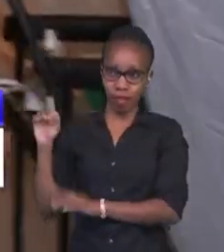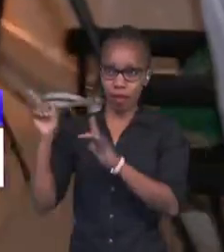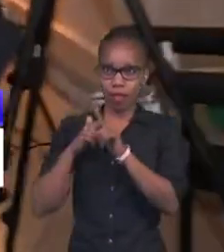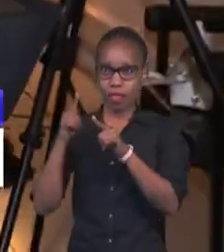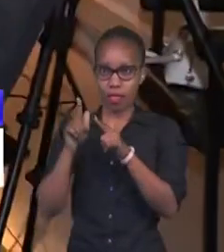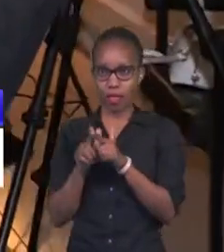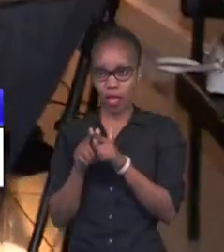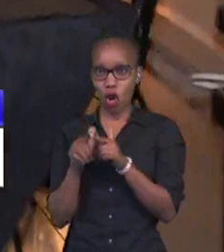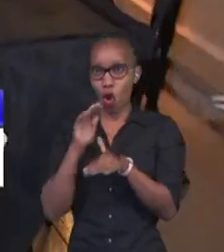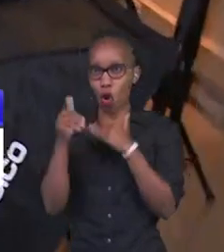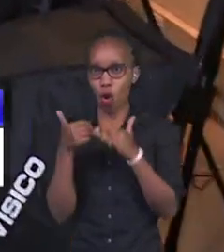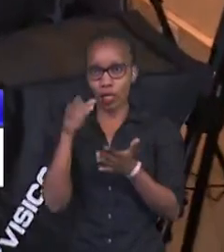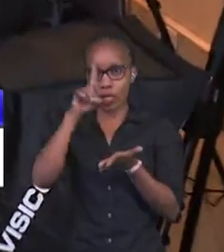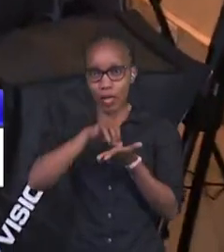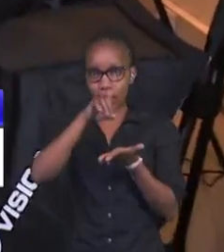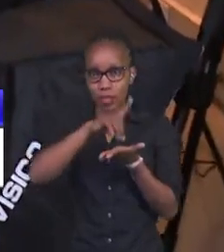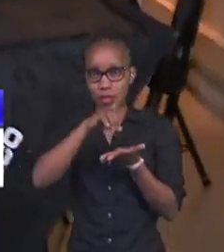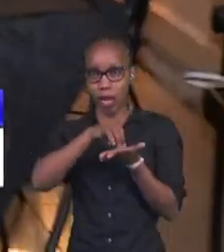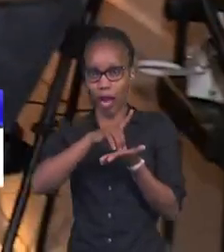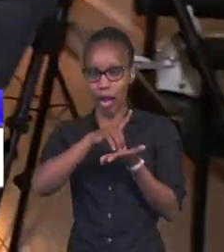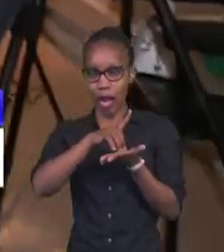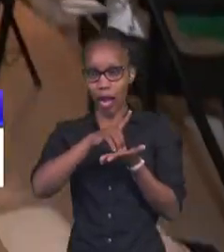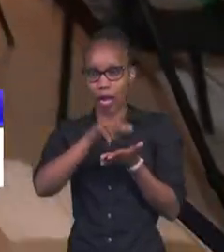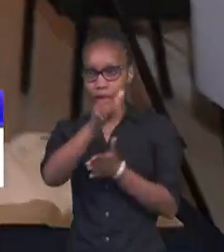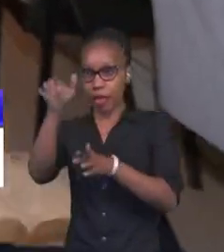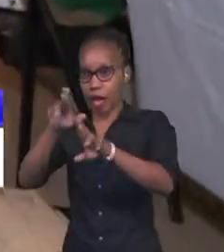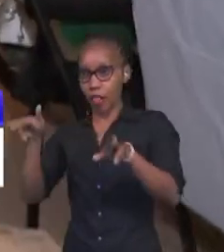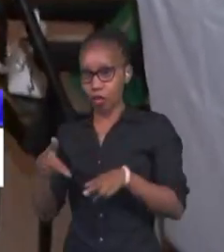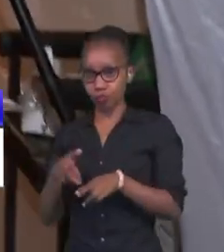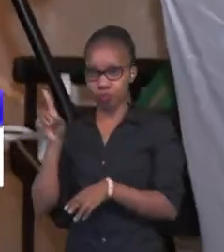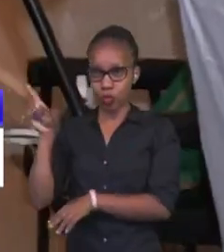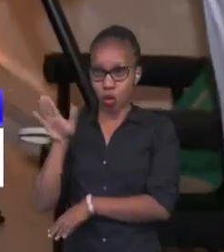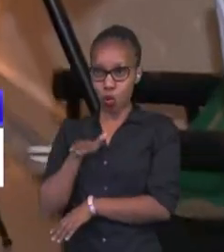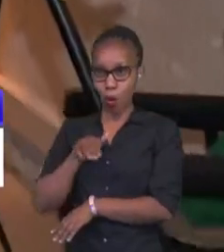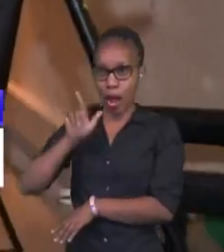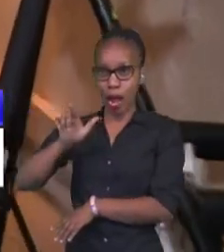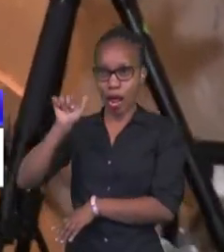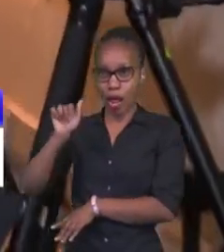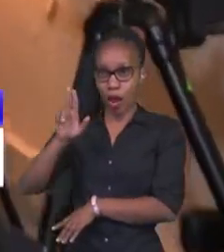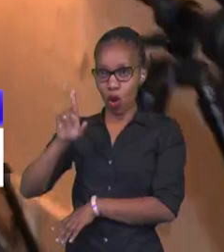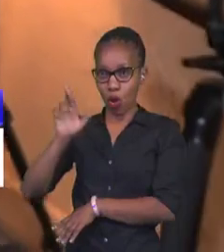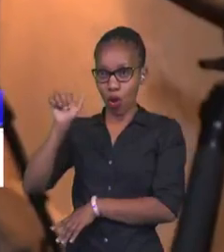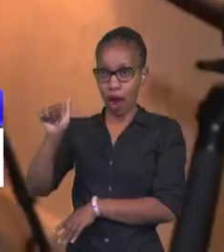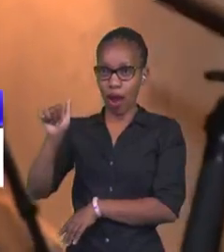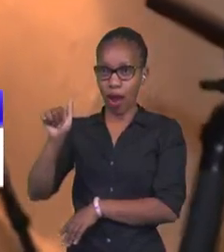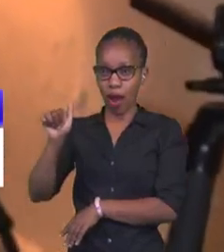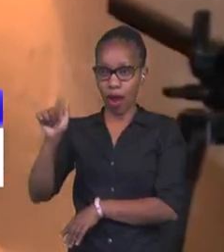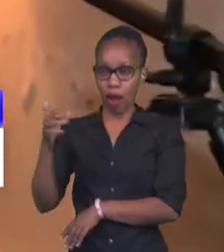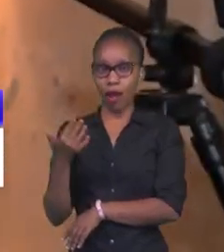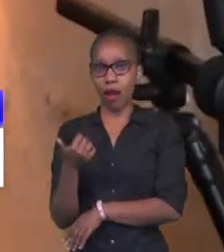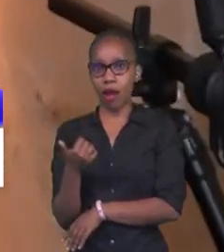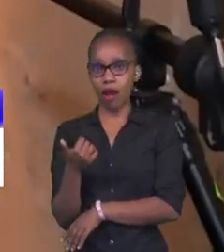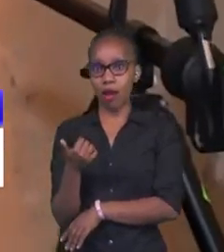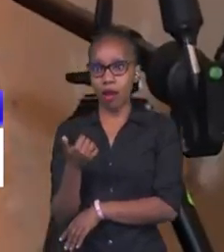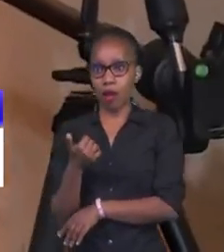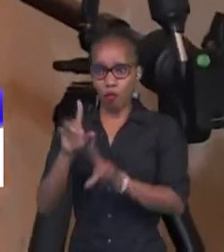enter all the metadata from upstairs. Laura is one of our research interns, and she takes a